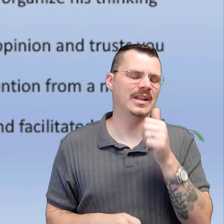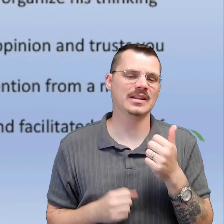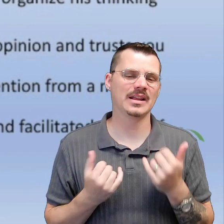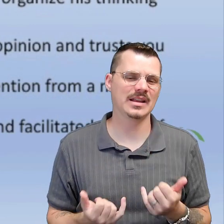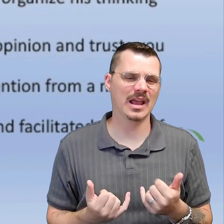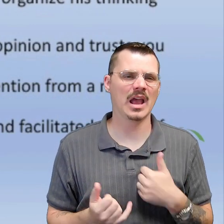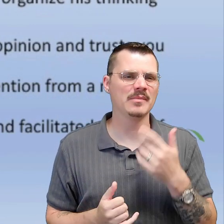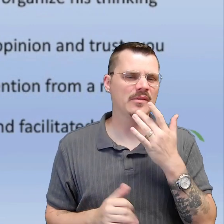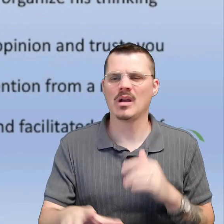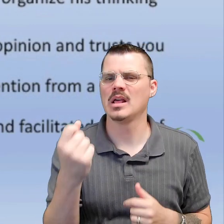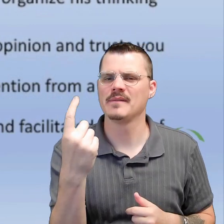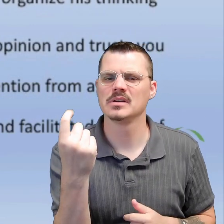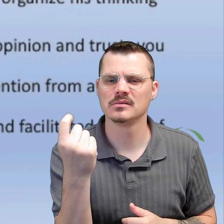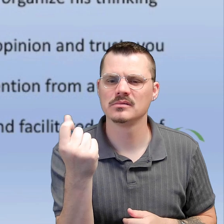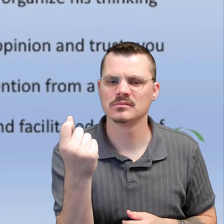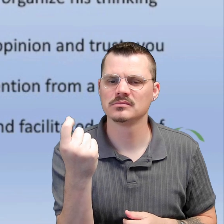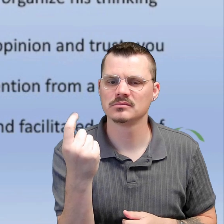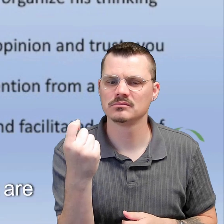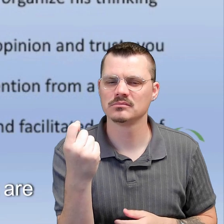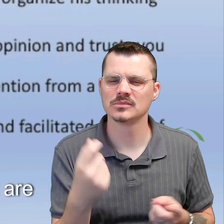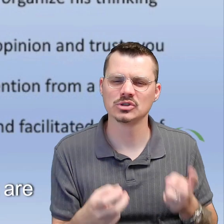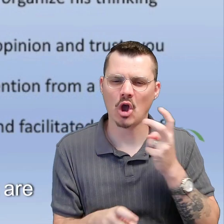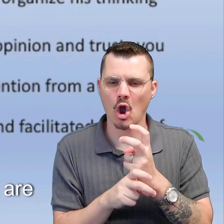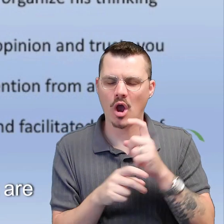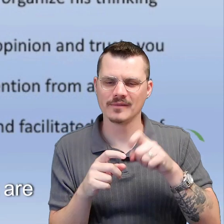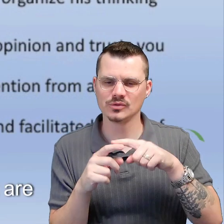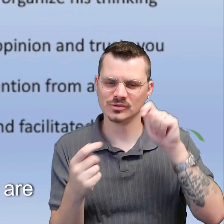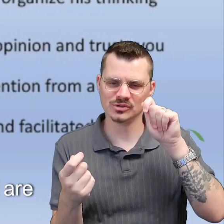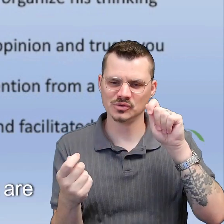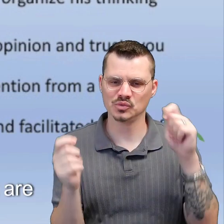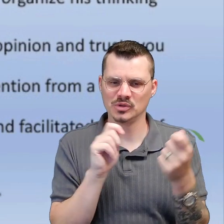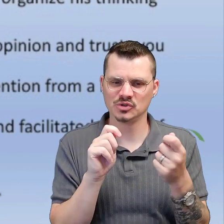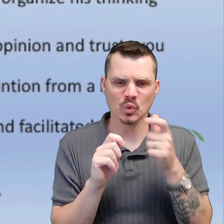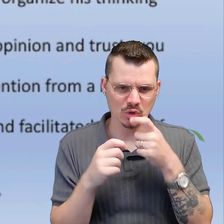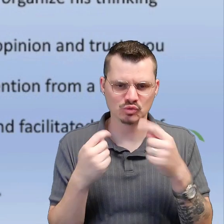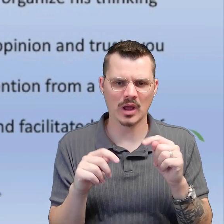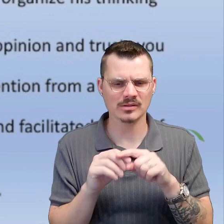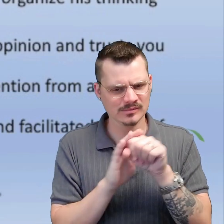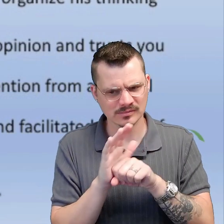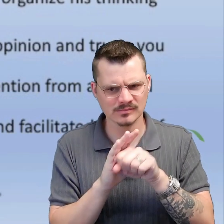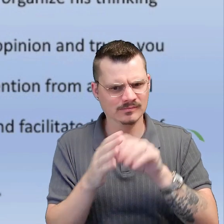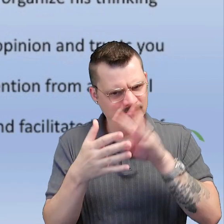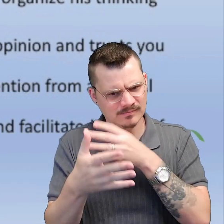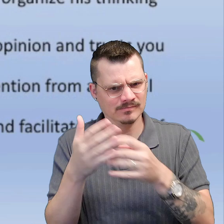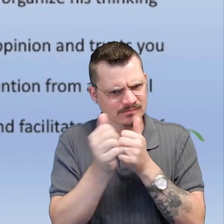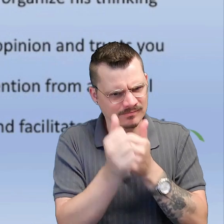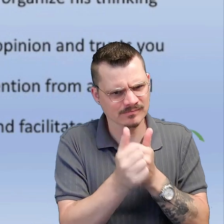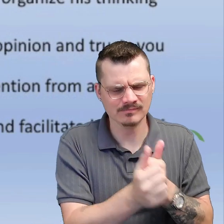I'll take that at 11. It's a very hard switch for people that are used to trying to regiment